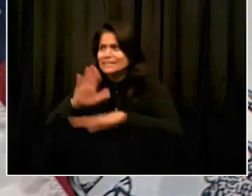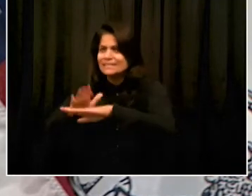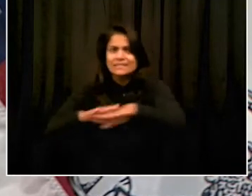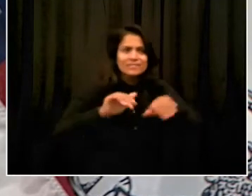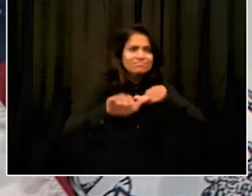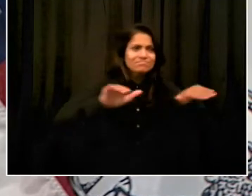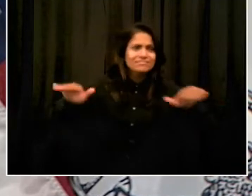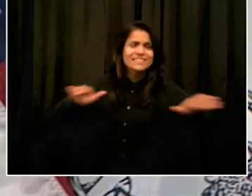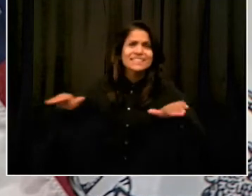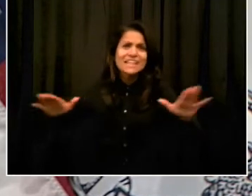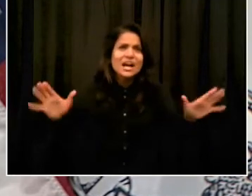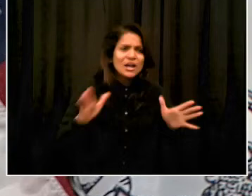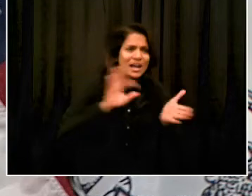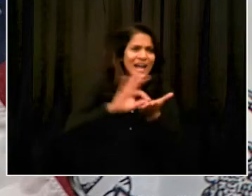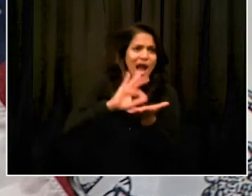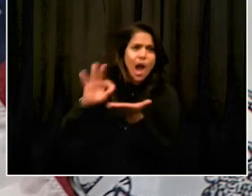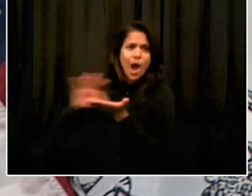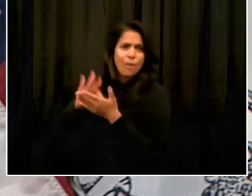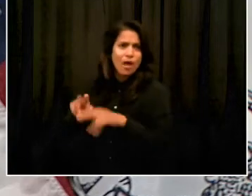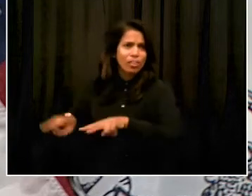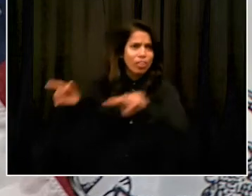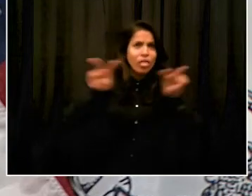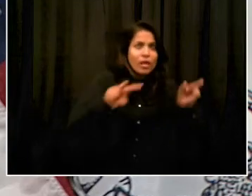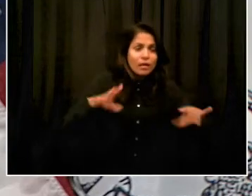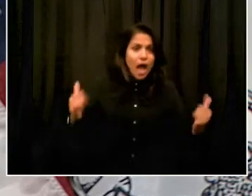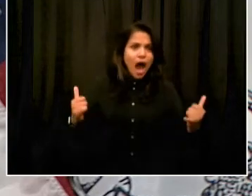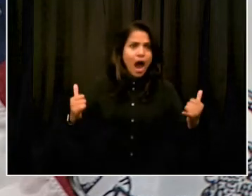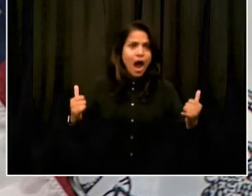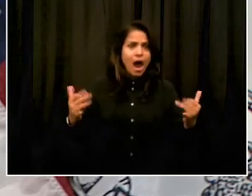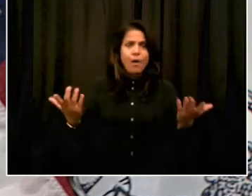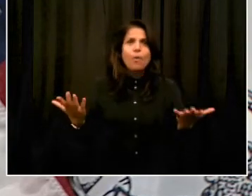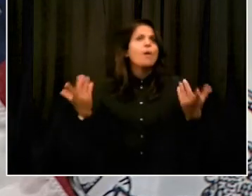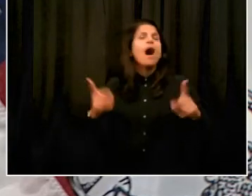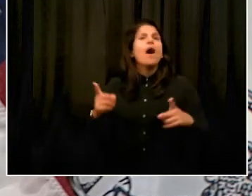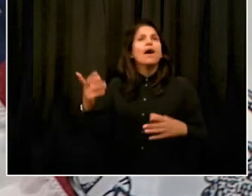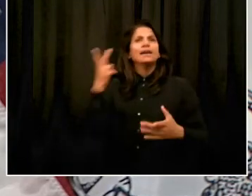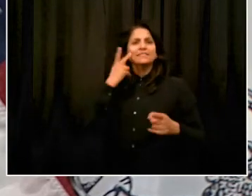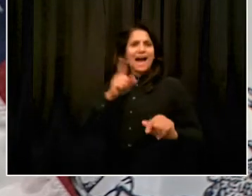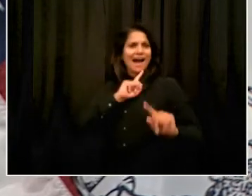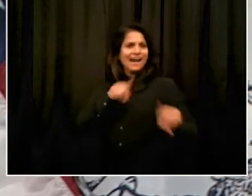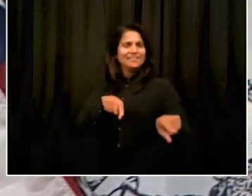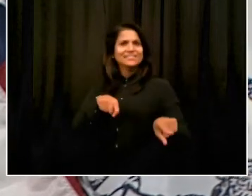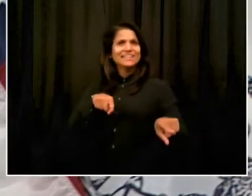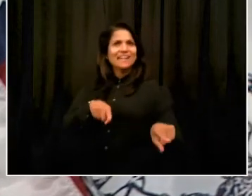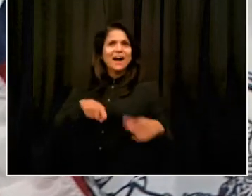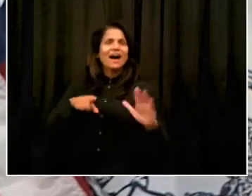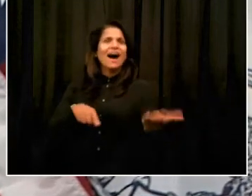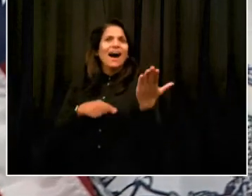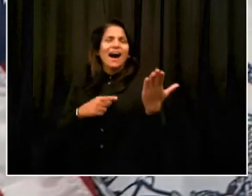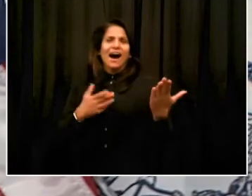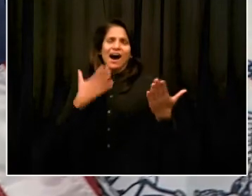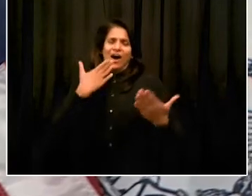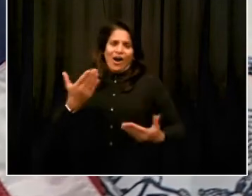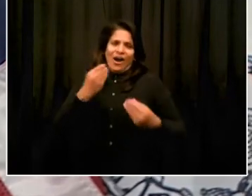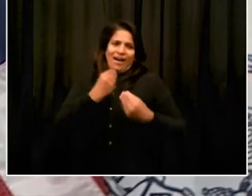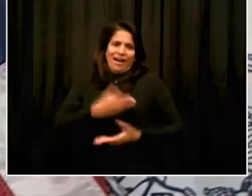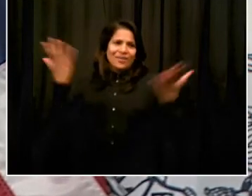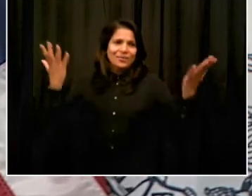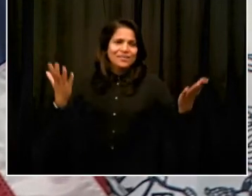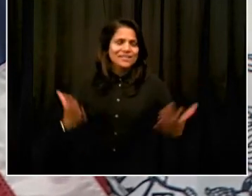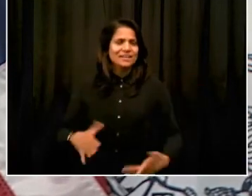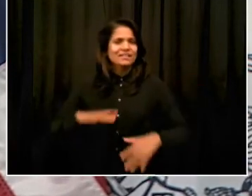questions, but this morning there are answers, and they are very good answers for New York City. We are so happy